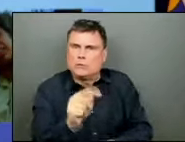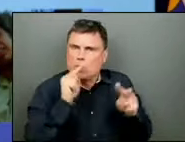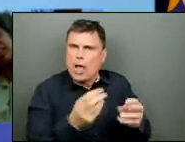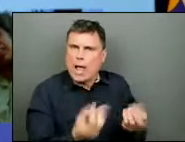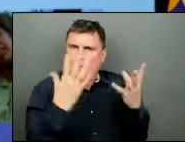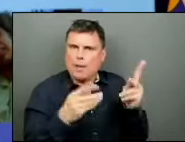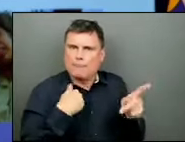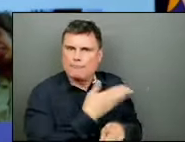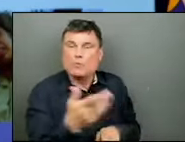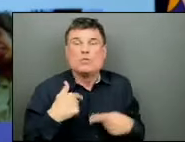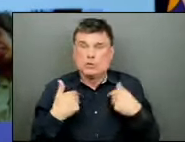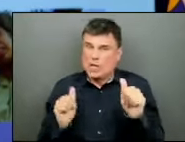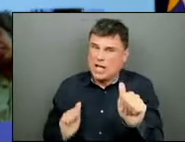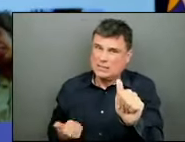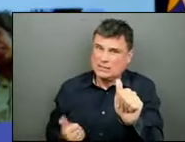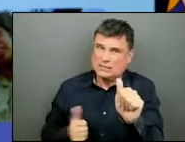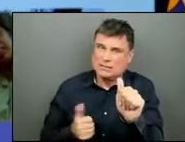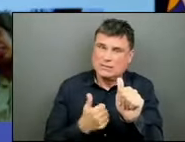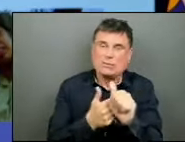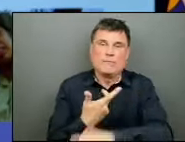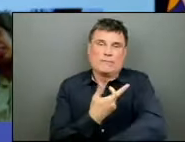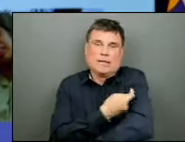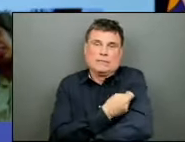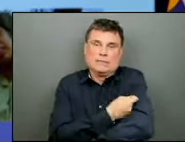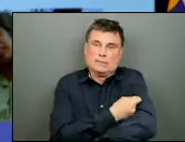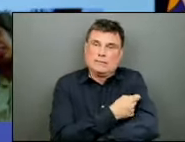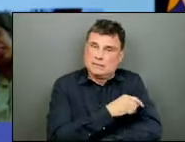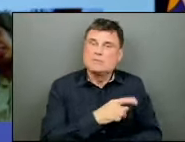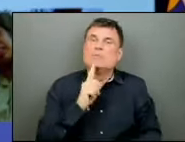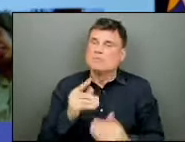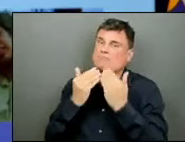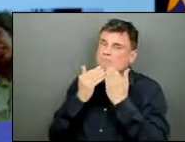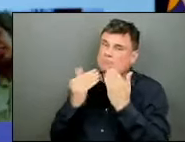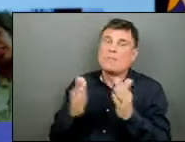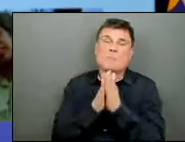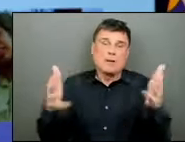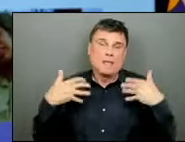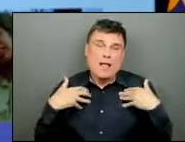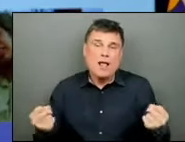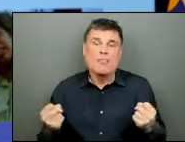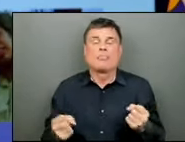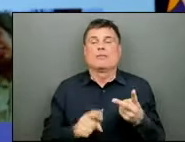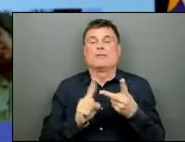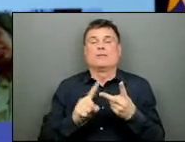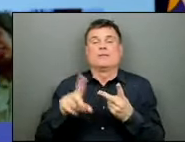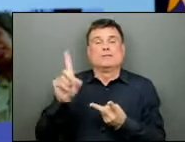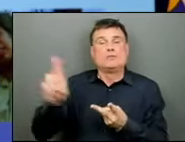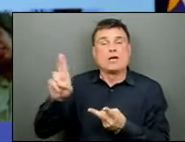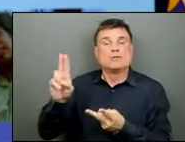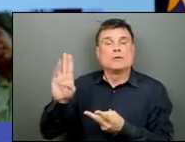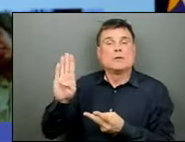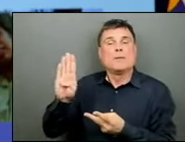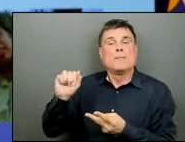play catch-up in a couple of situations, and I give full credit to public health as well as Dr. Ballum, who's in charge of the immunization